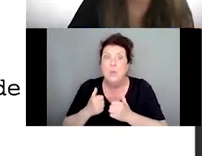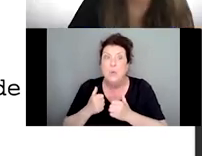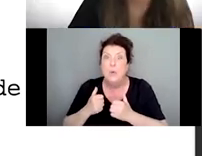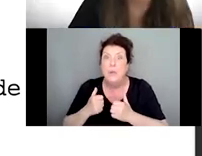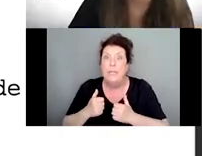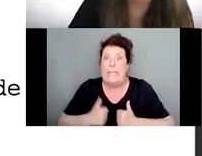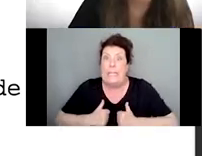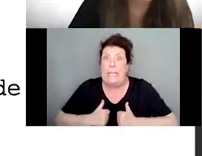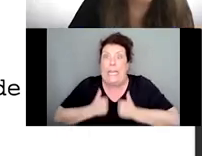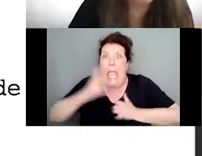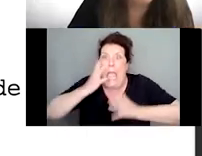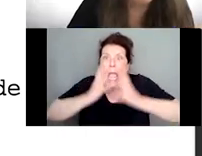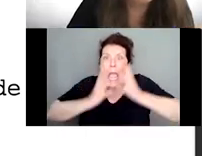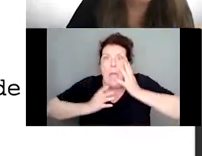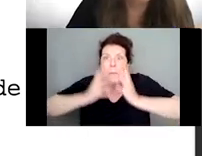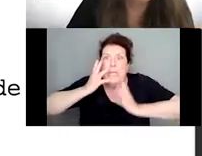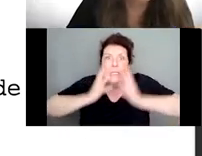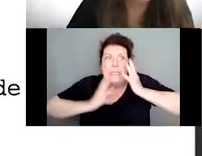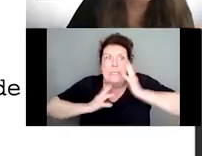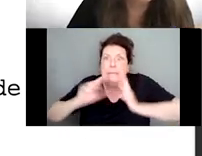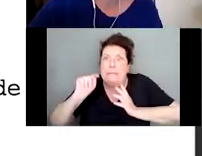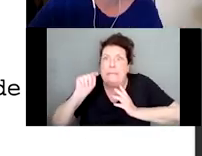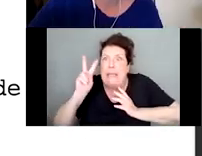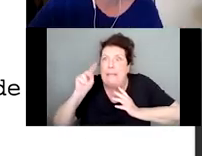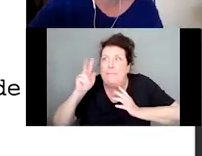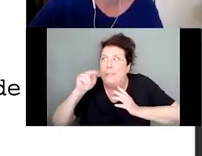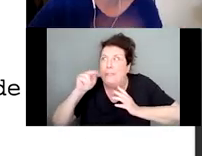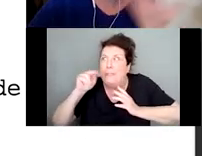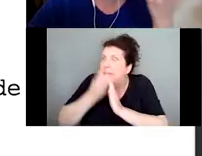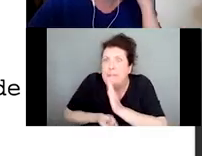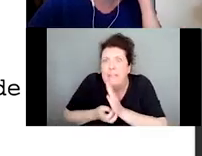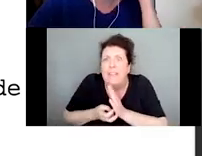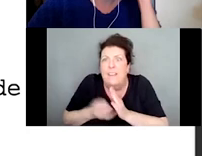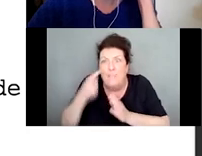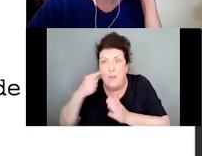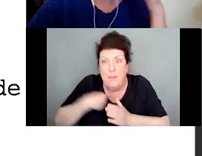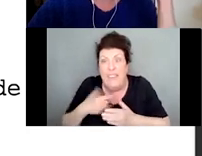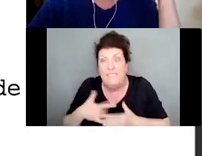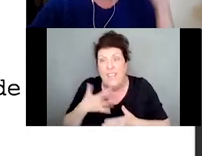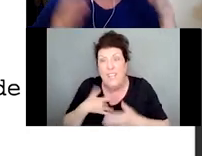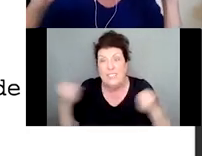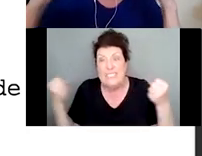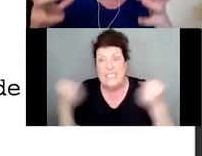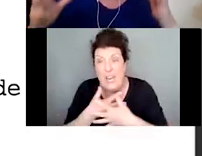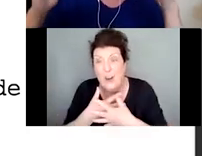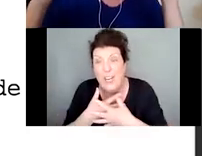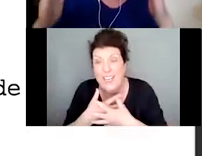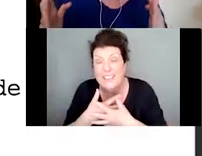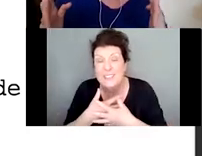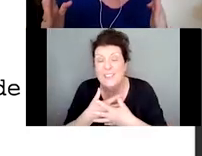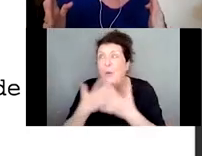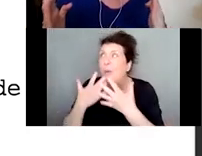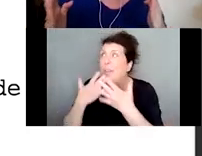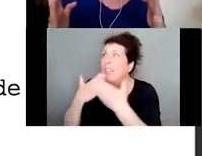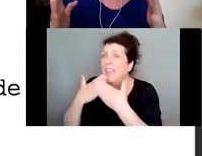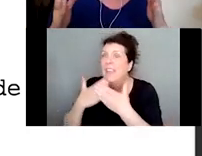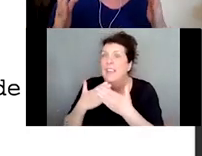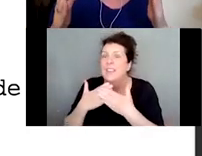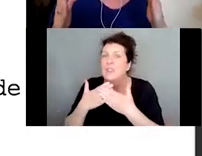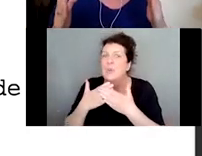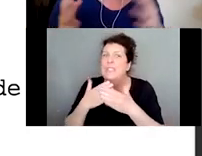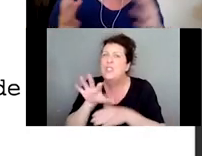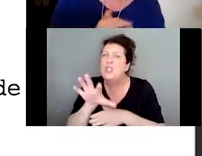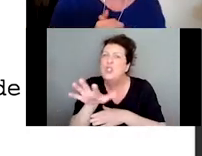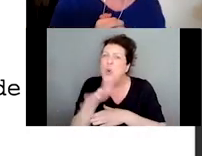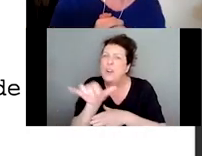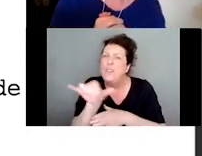felt scary. Um, and so, so it did sort of, it did sort of stand alone in that way, which